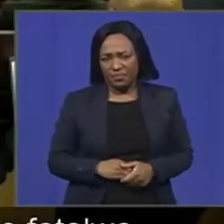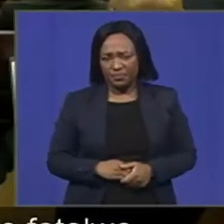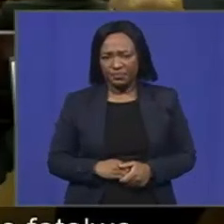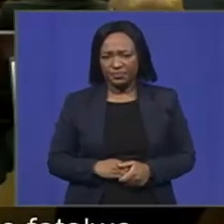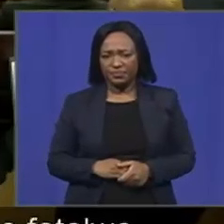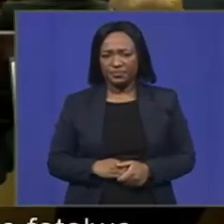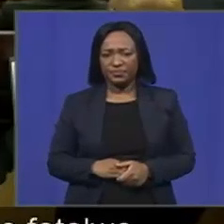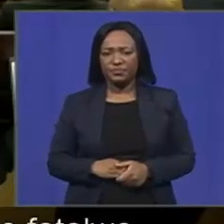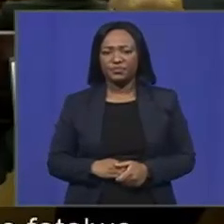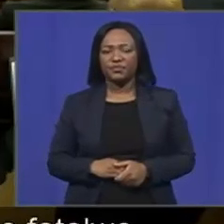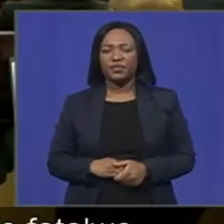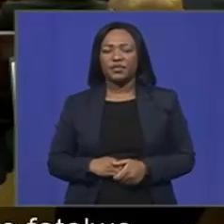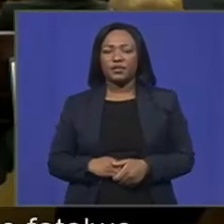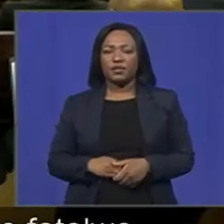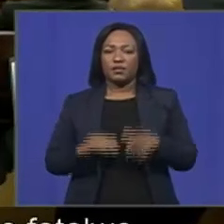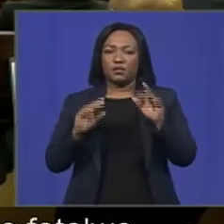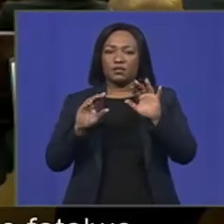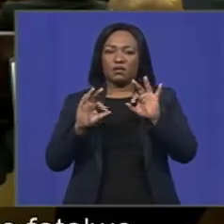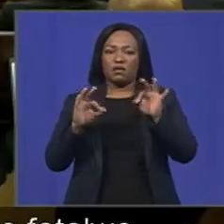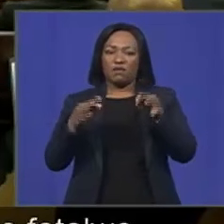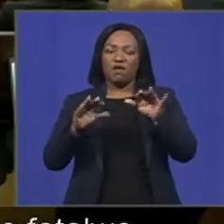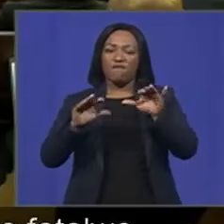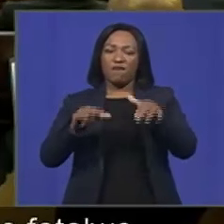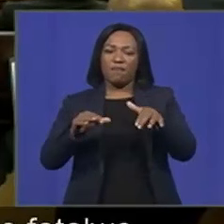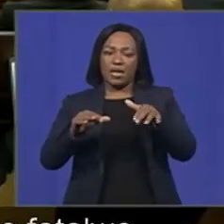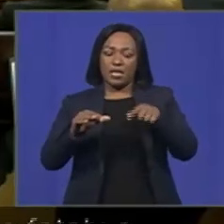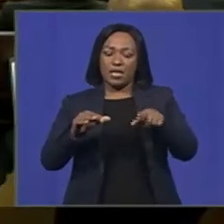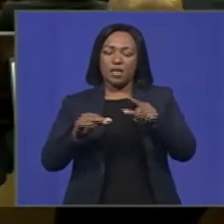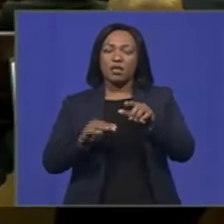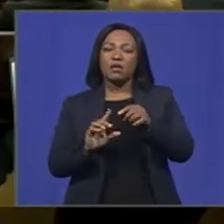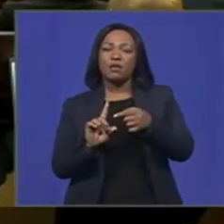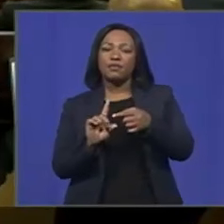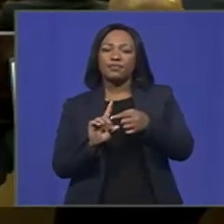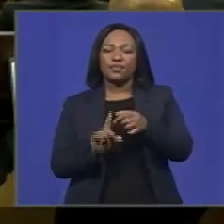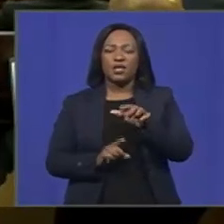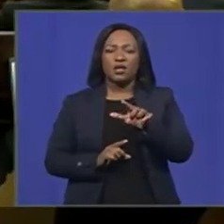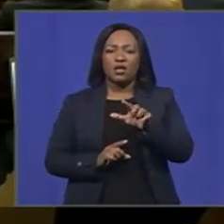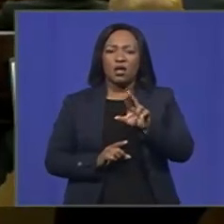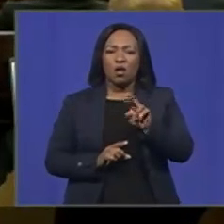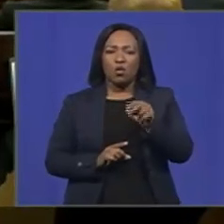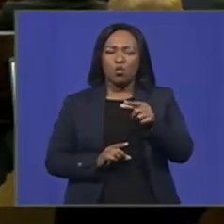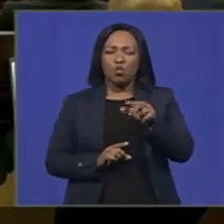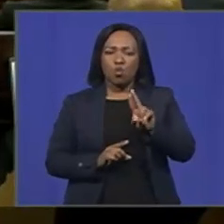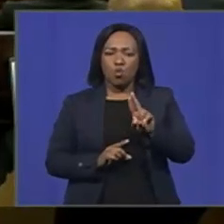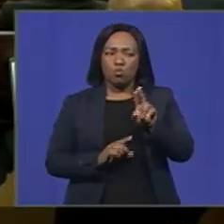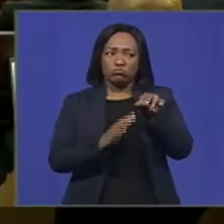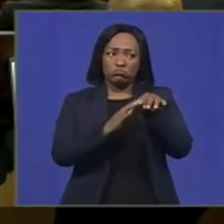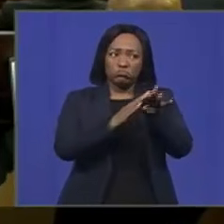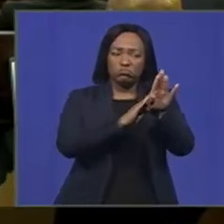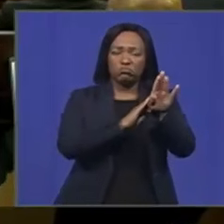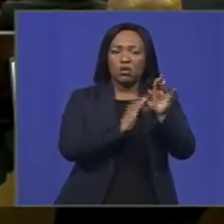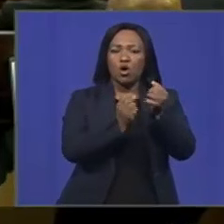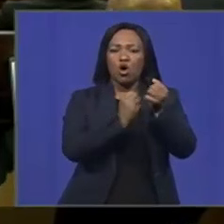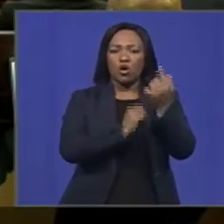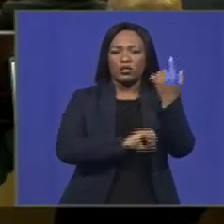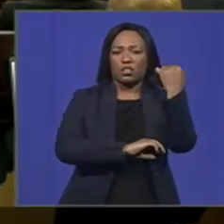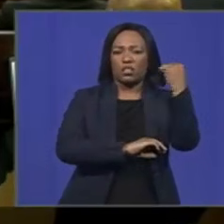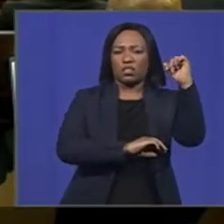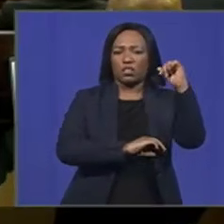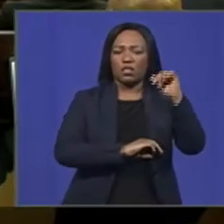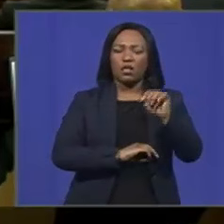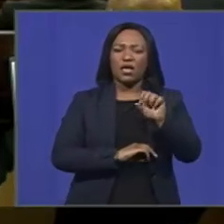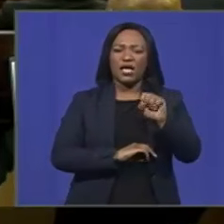Ba lelapa la ga Lungu ba ikamantse le kgotlatshekelo ya boikuelo ka tsholofelo ya gore ditshwanelo tsa bona di tla sekegelwa tsebe go tlotla moporesidente